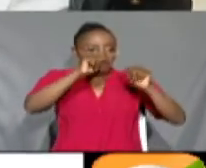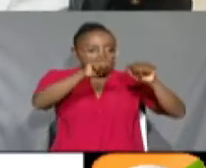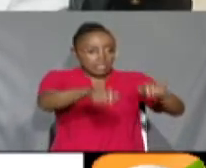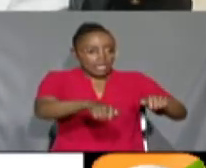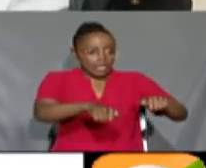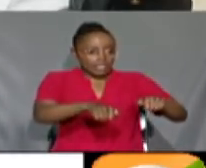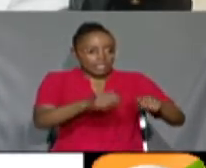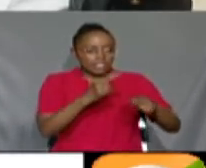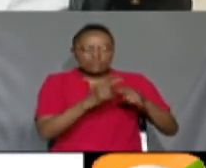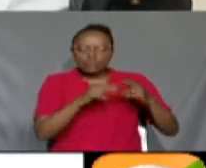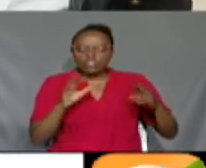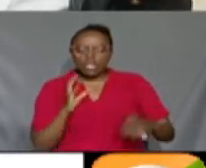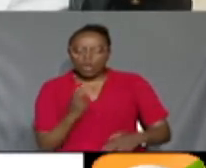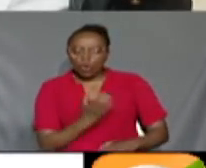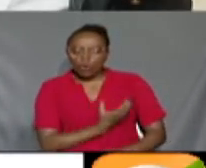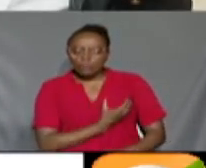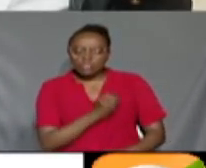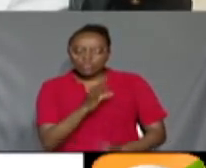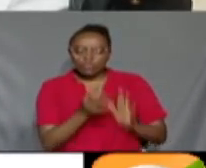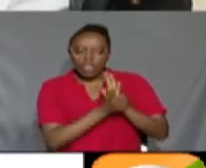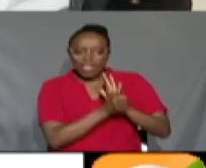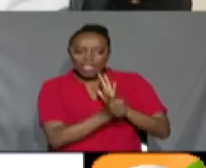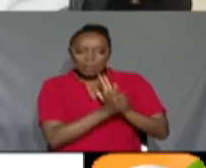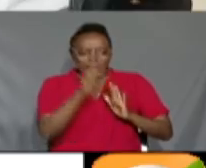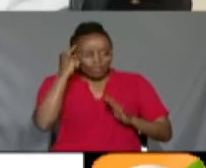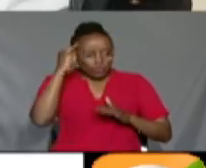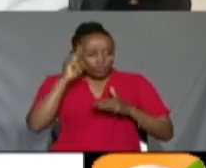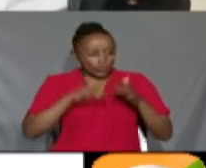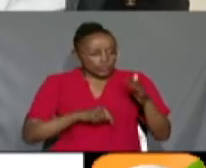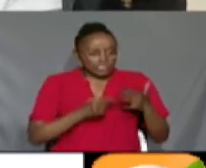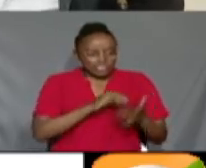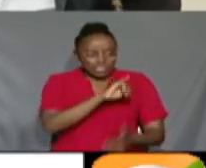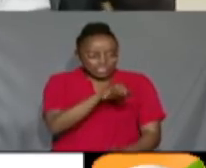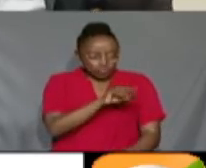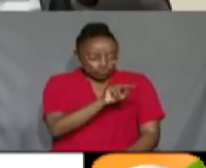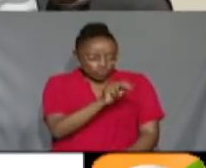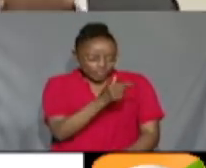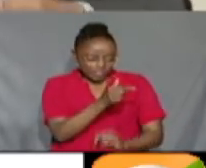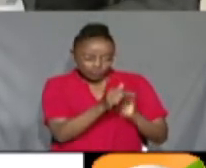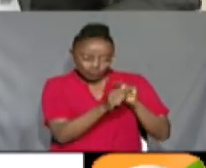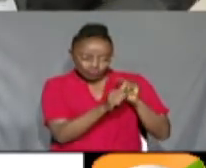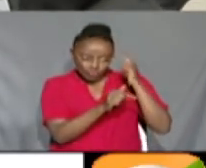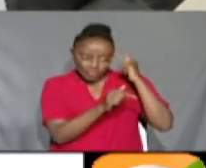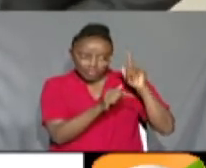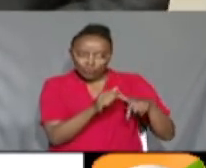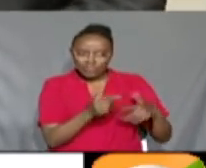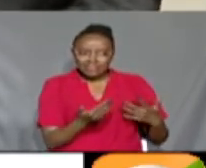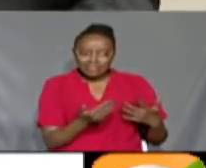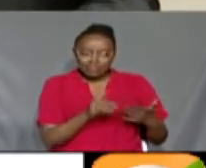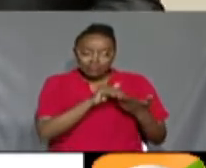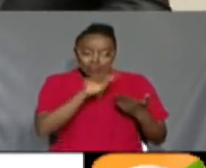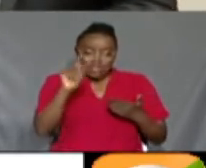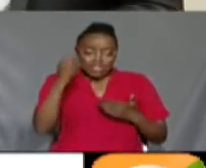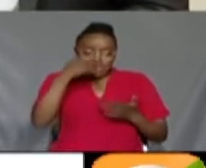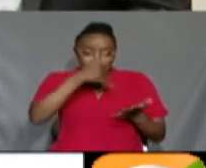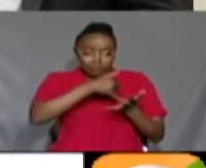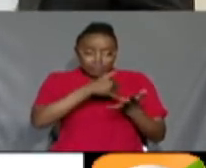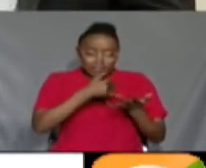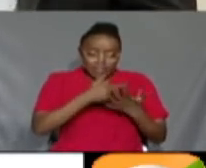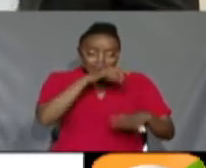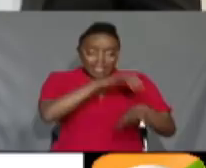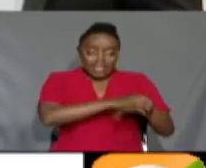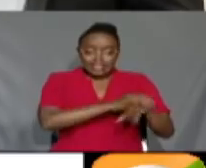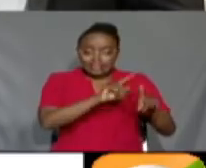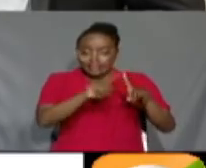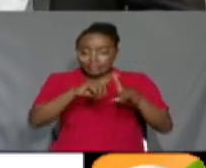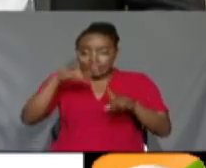a so-called committee of experts. What are your thoughts on that, Honorable Junet? That this time round, more Kenyans could have been involved in the collecting of views